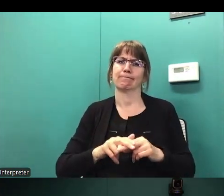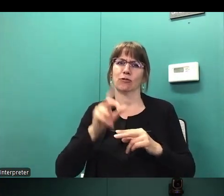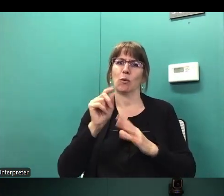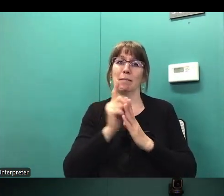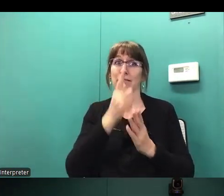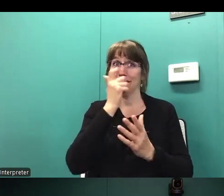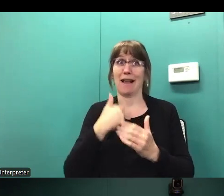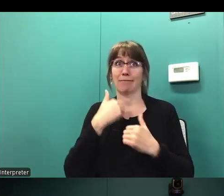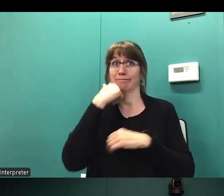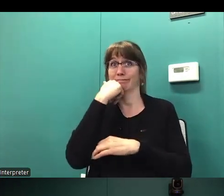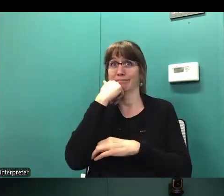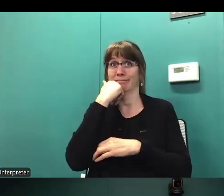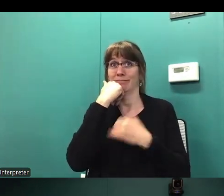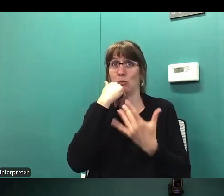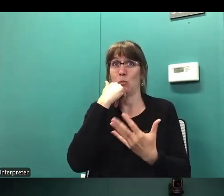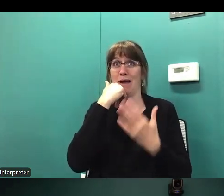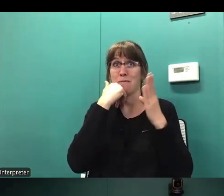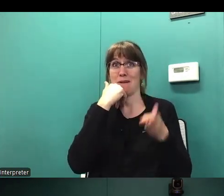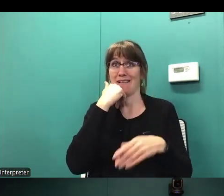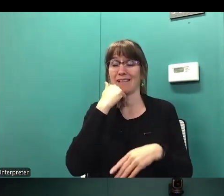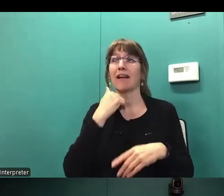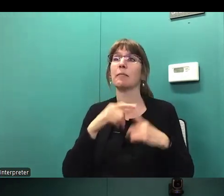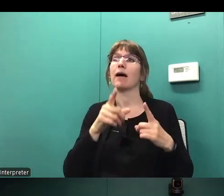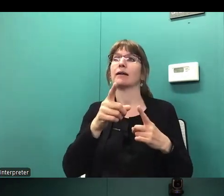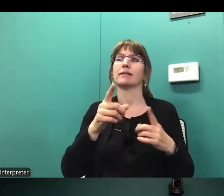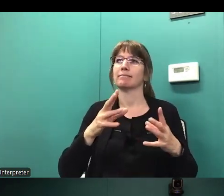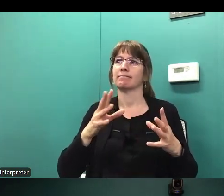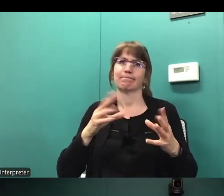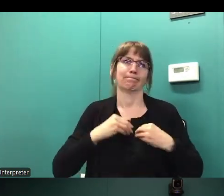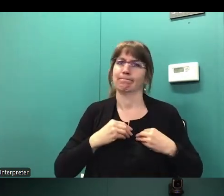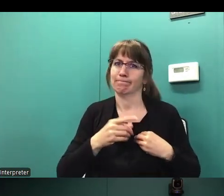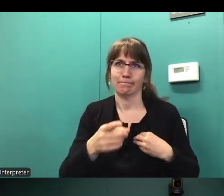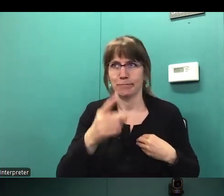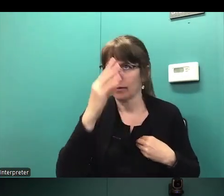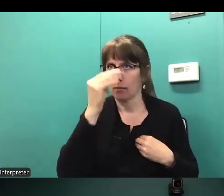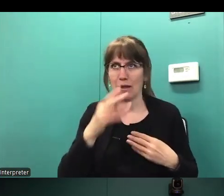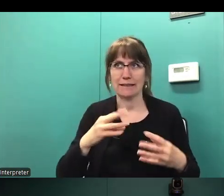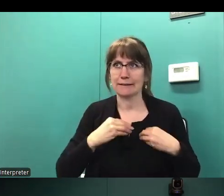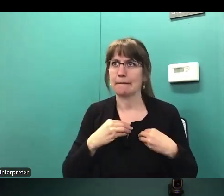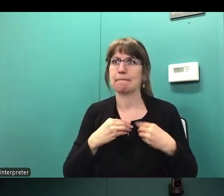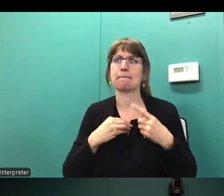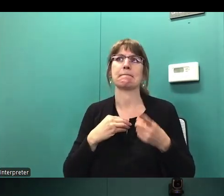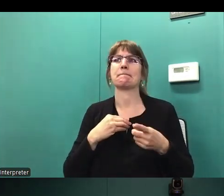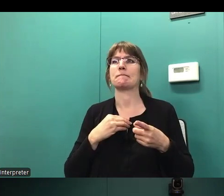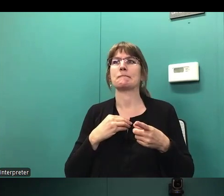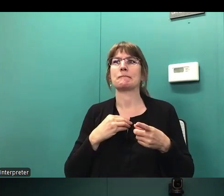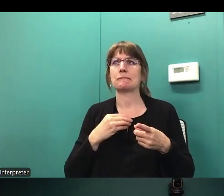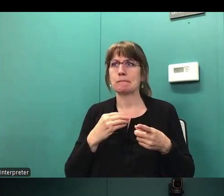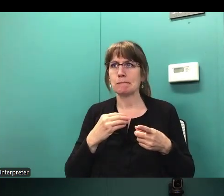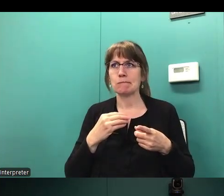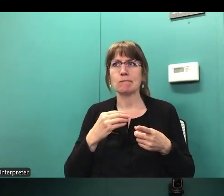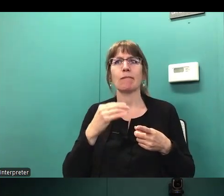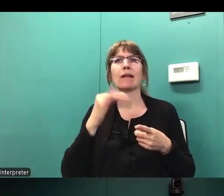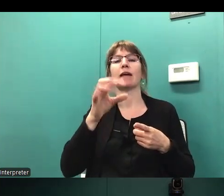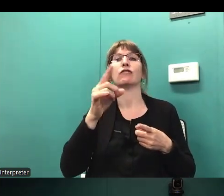out. You know I will. And so he's just like, okay. And so it's the safe space of like, you telling me you